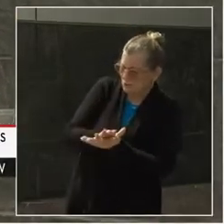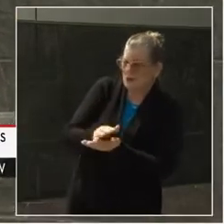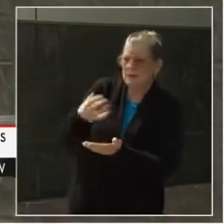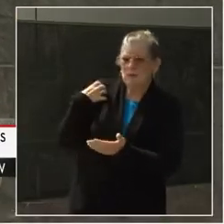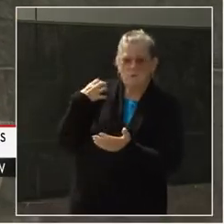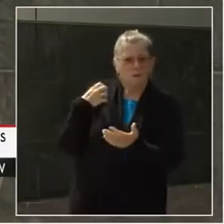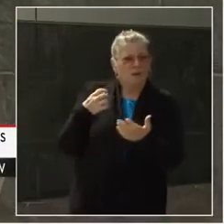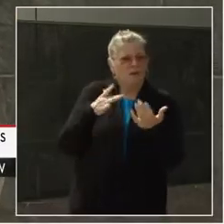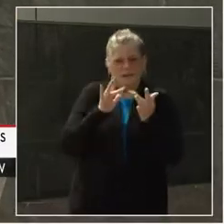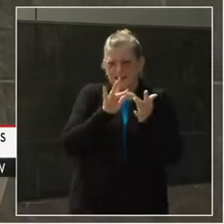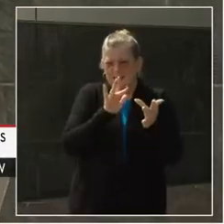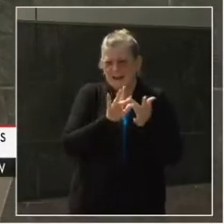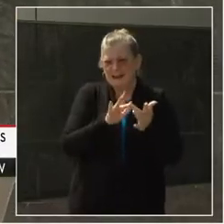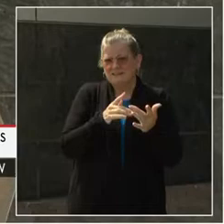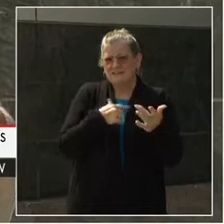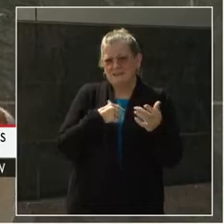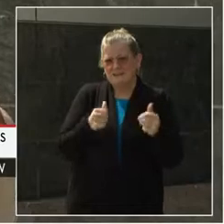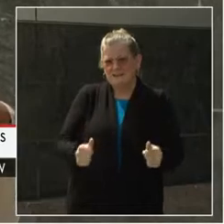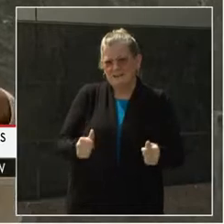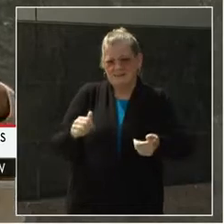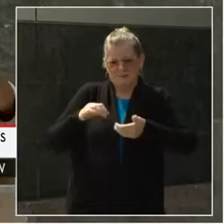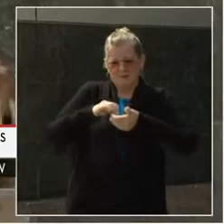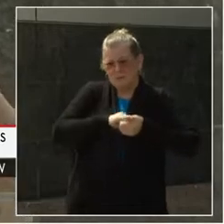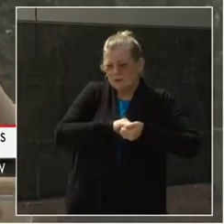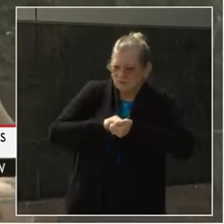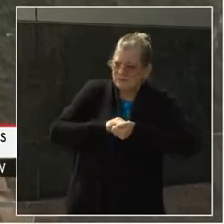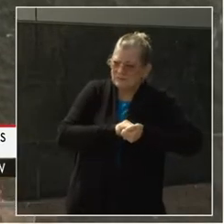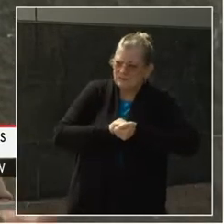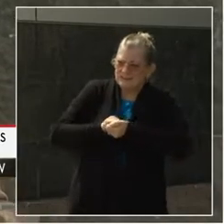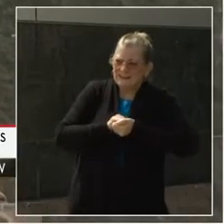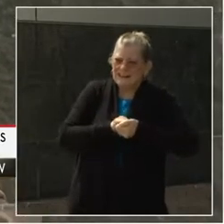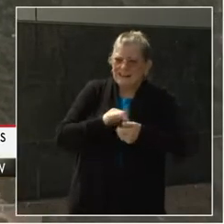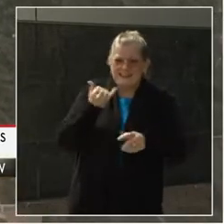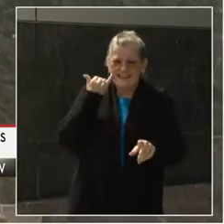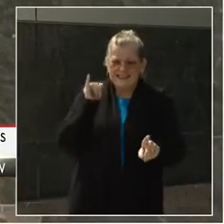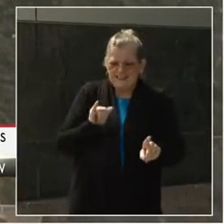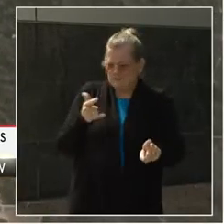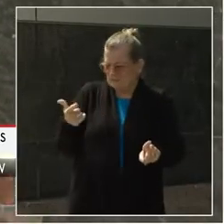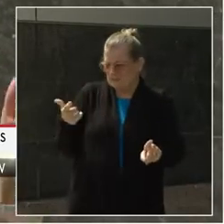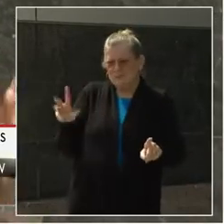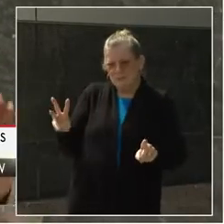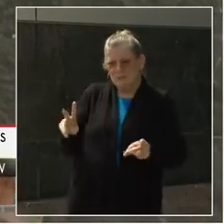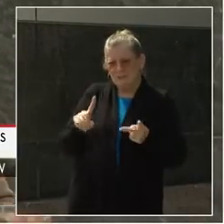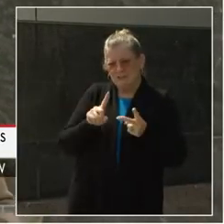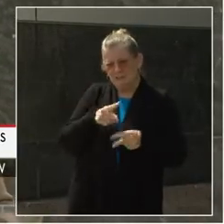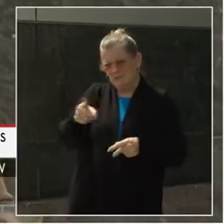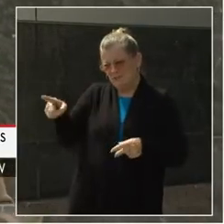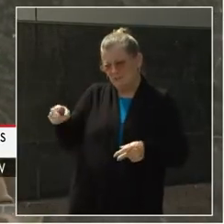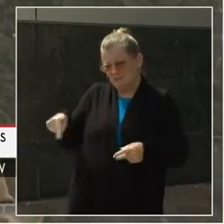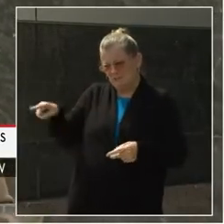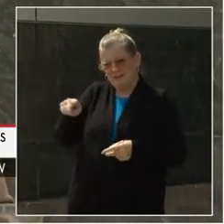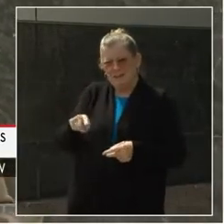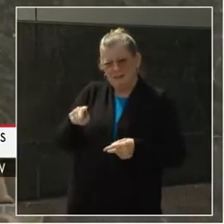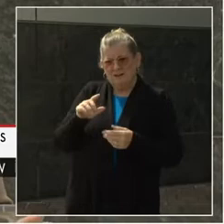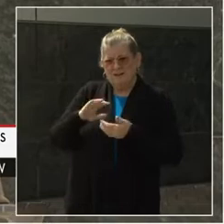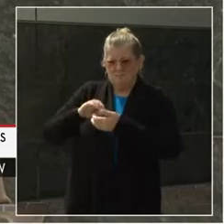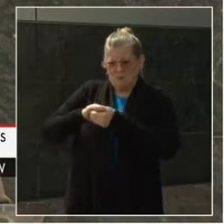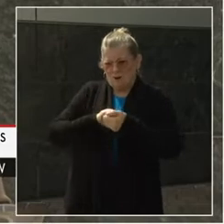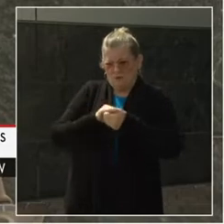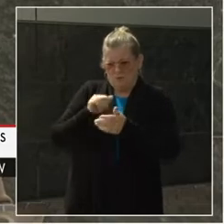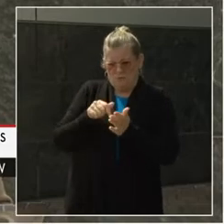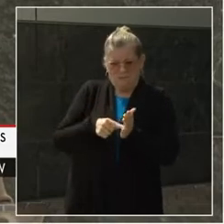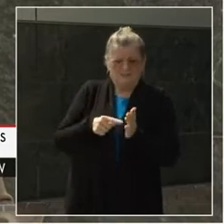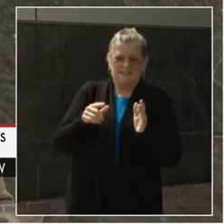us to be a partner. Like GW has been a partner with this outstanding